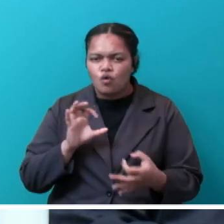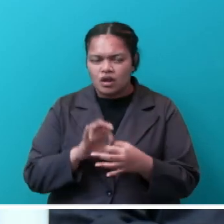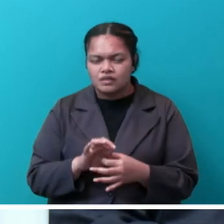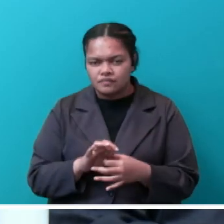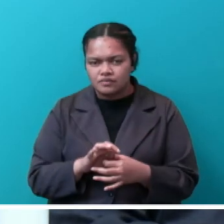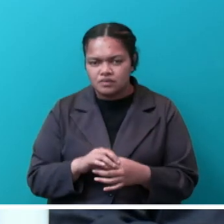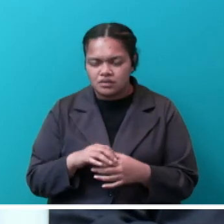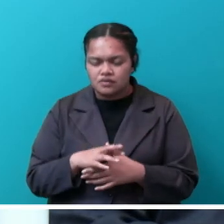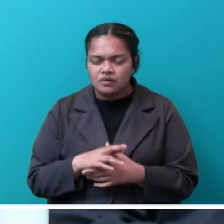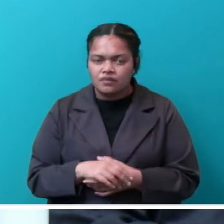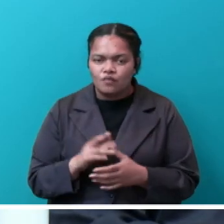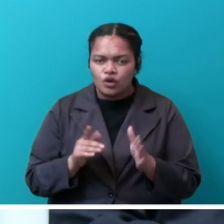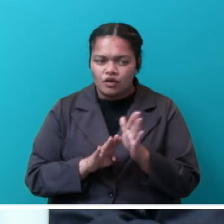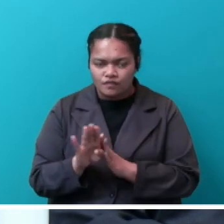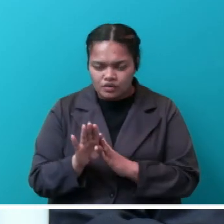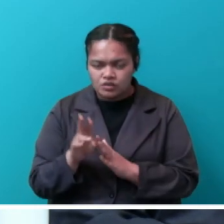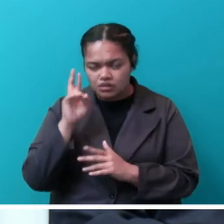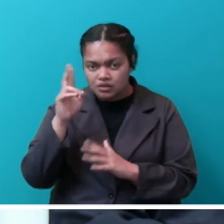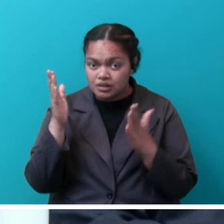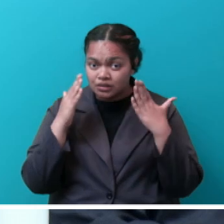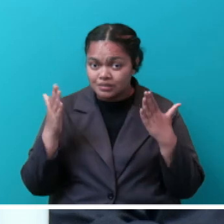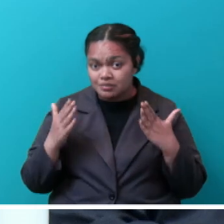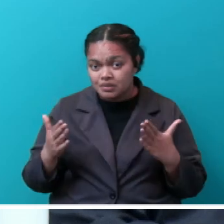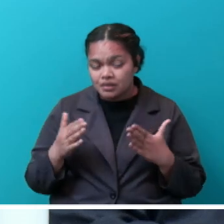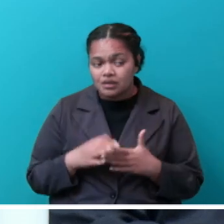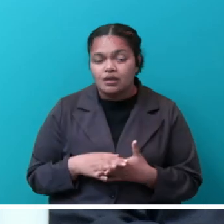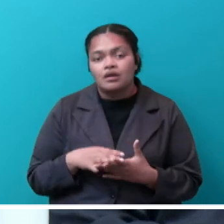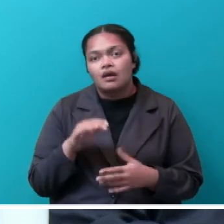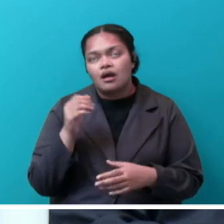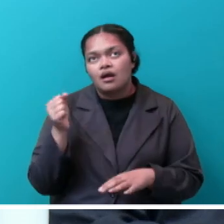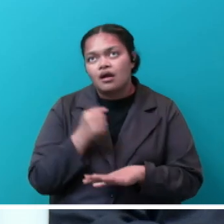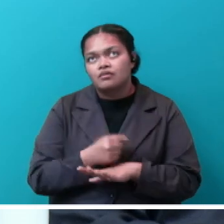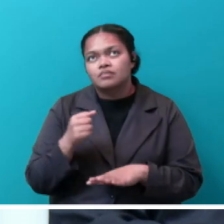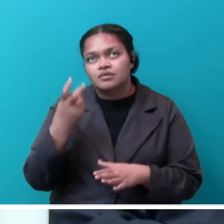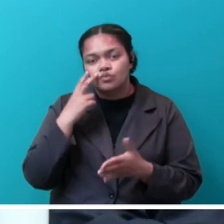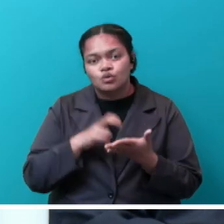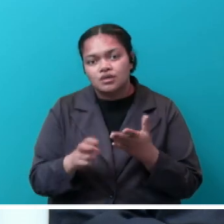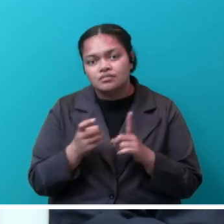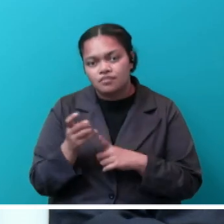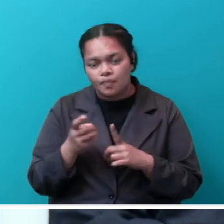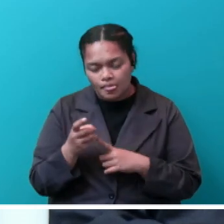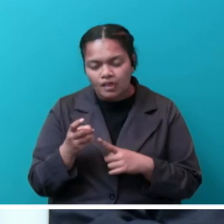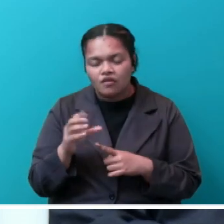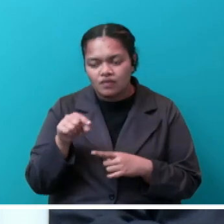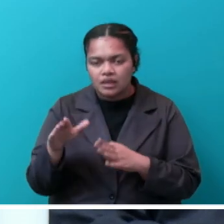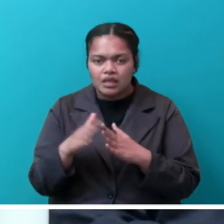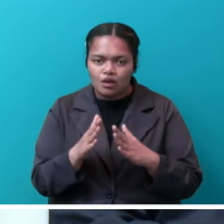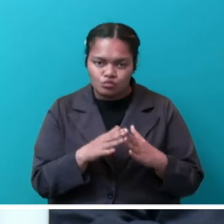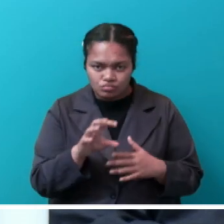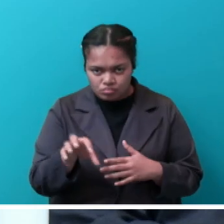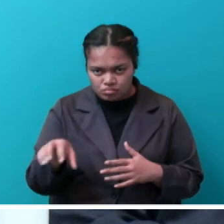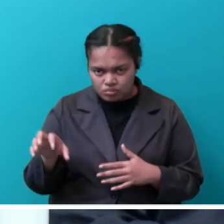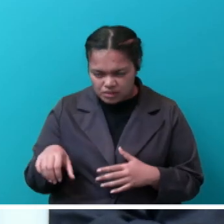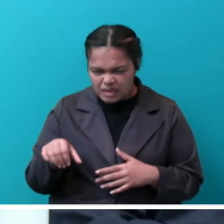innovation. Mr. Speaker, sir, the Queensland Government recognizes the importance of developing these townships in rural areas to